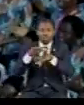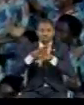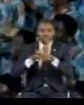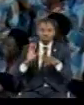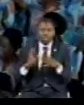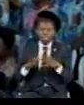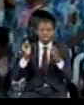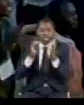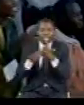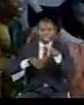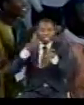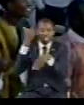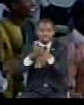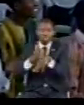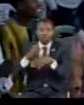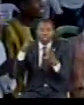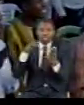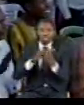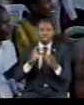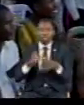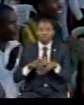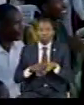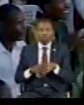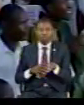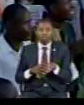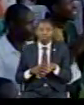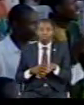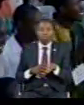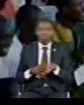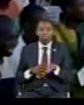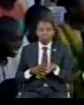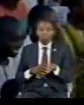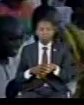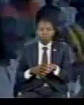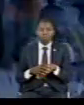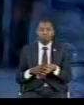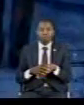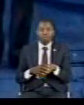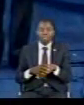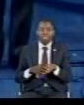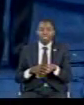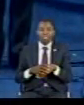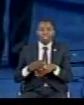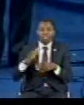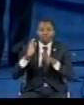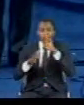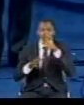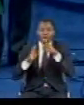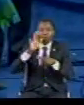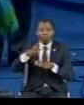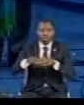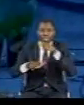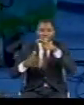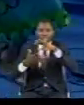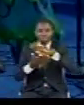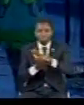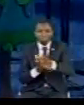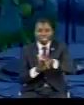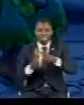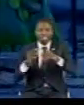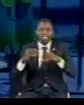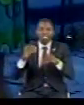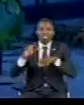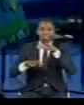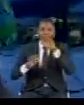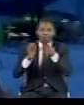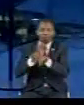it. March on the devil. Just march on the devil. March on the devil. March on the devil. March